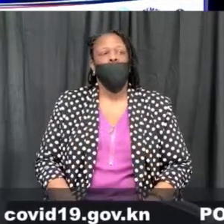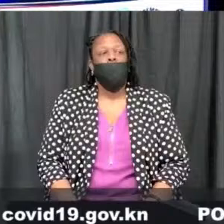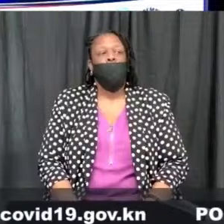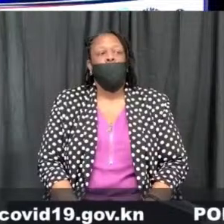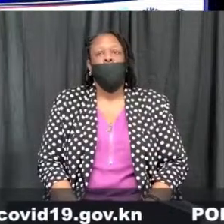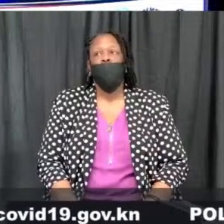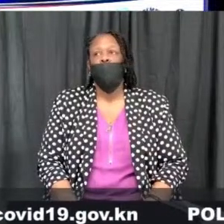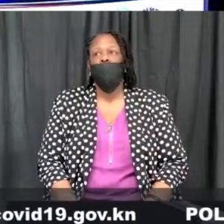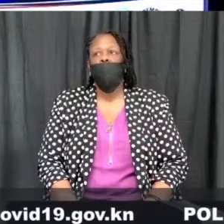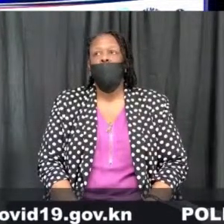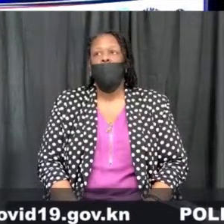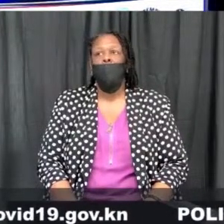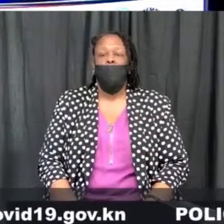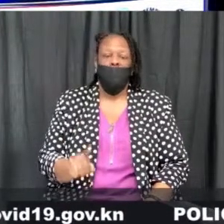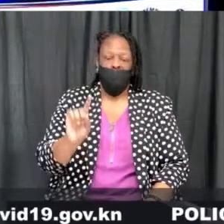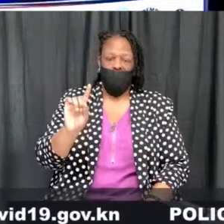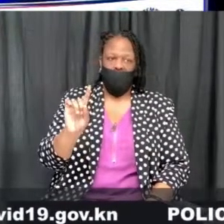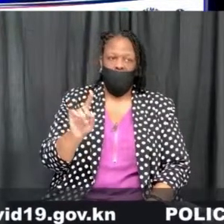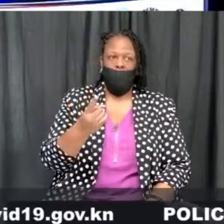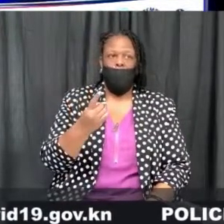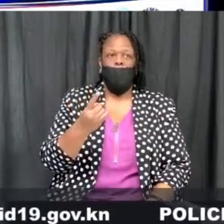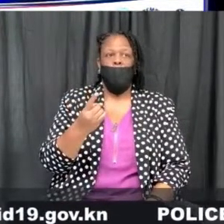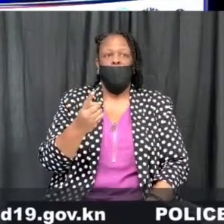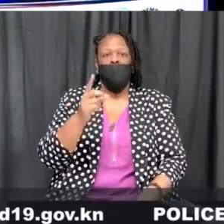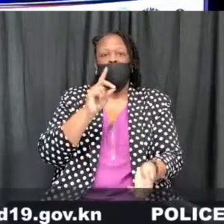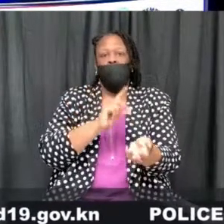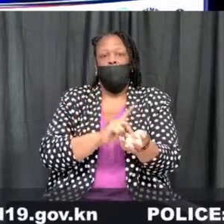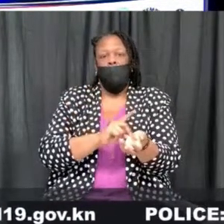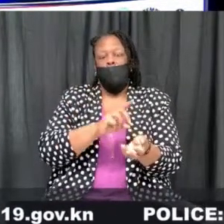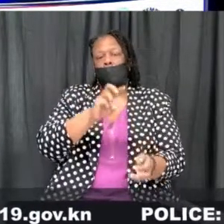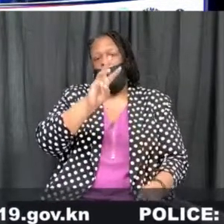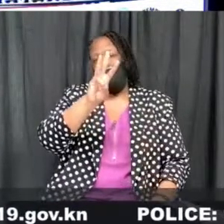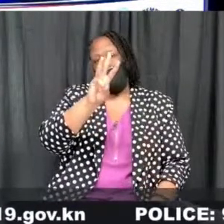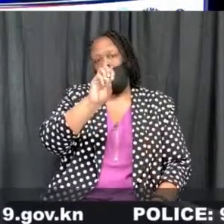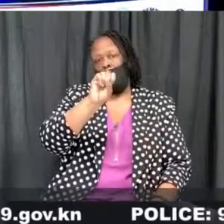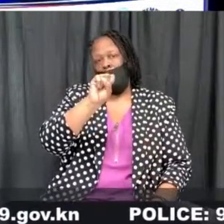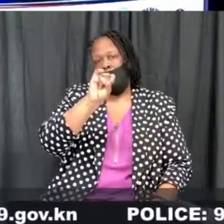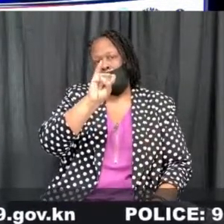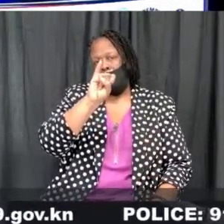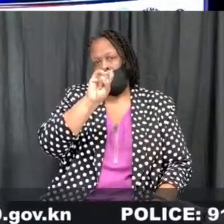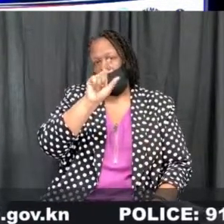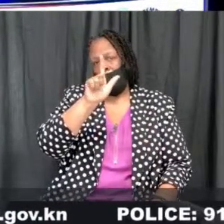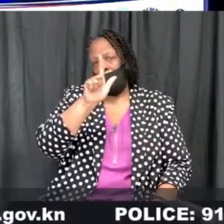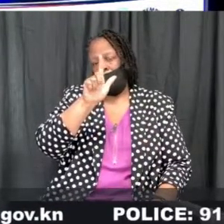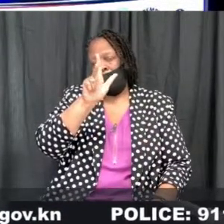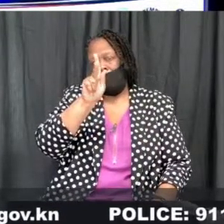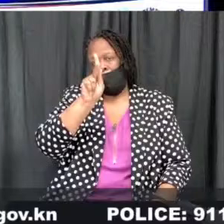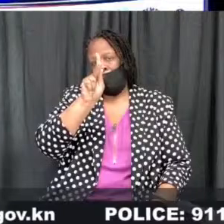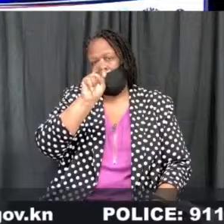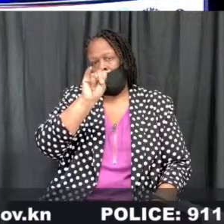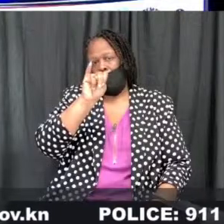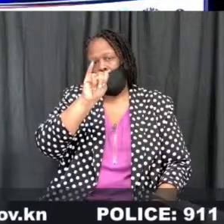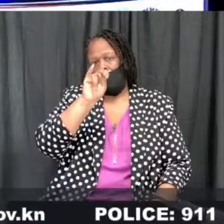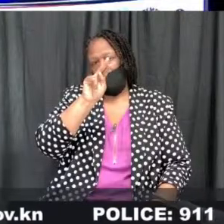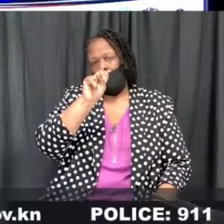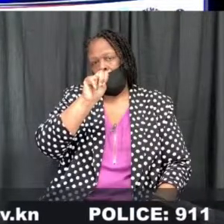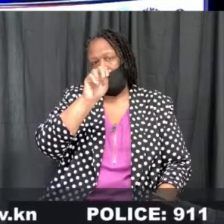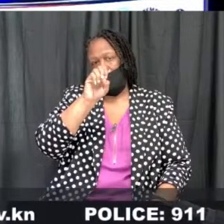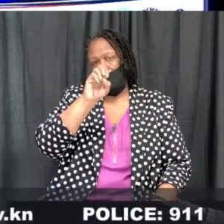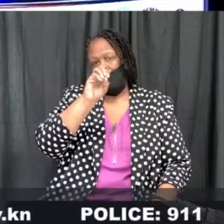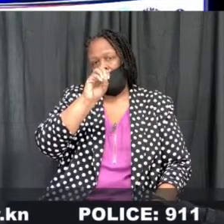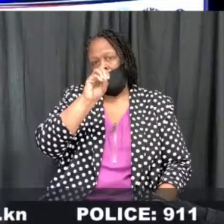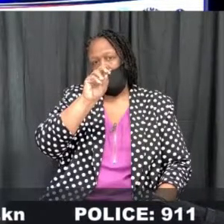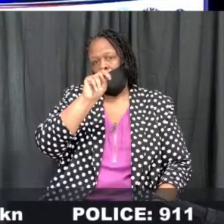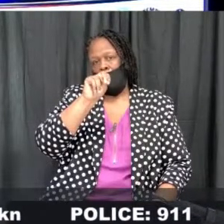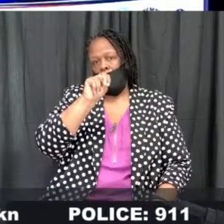Today, I would first invite Dr. Cameron Wilkinson, who is our Medical Chief of Staff at the Joseph